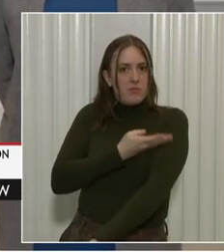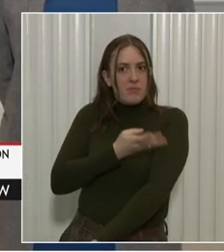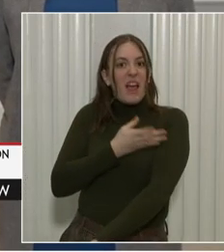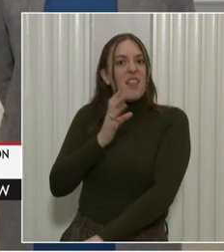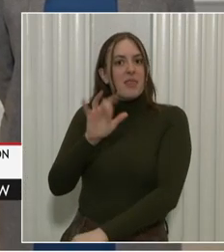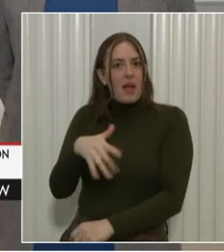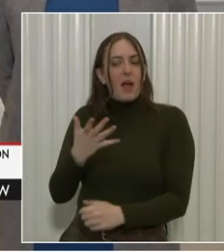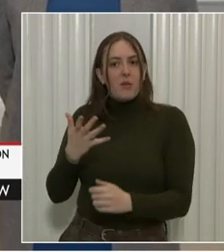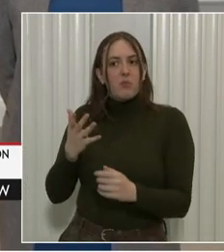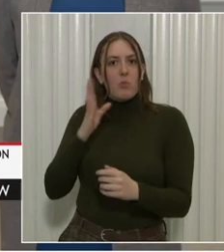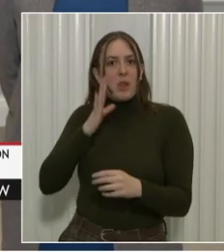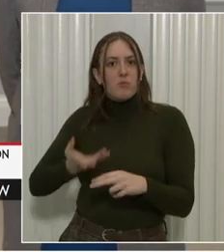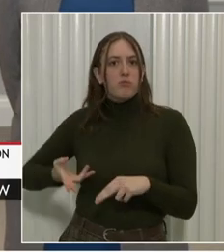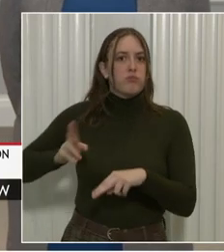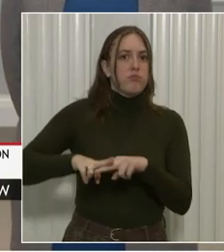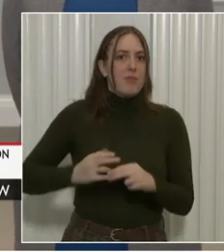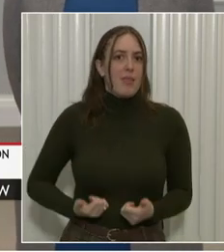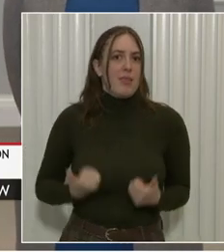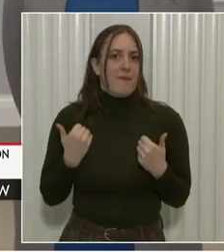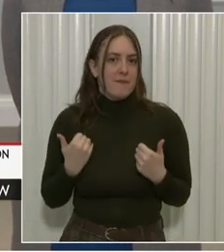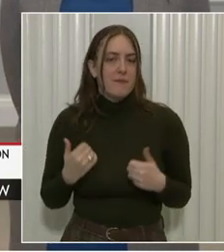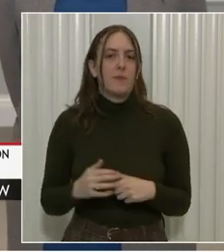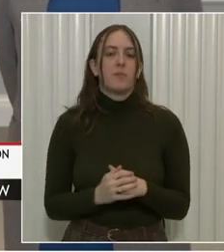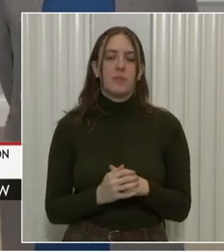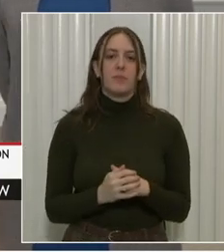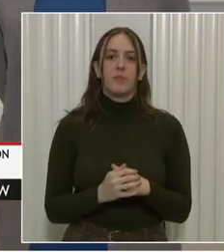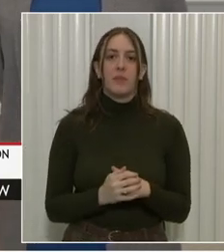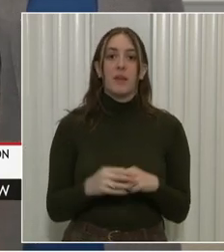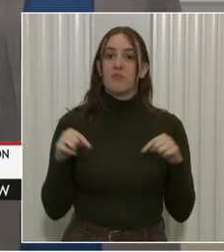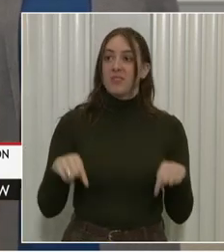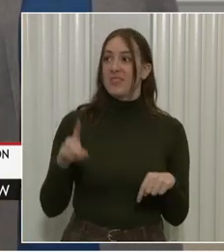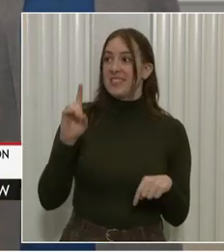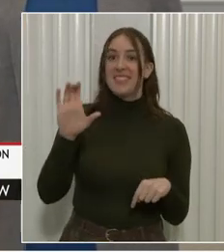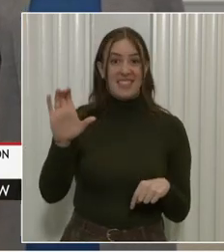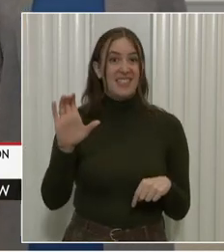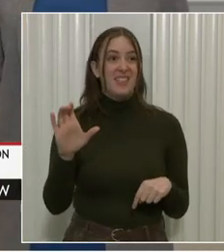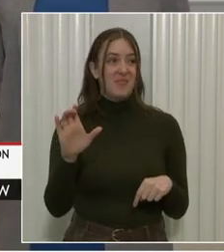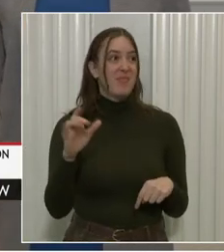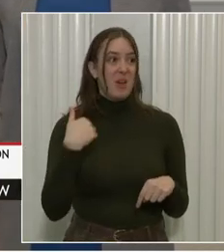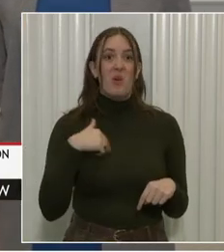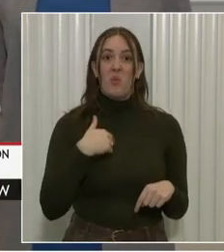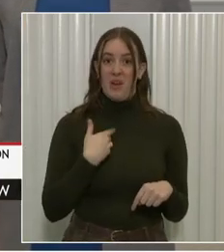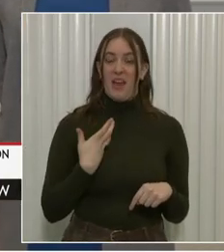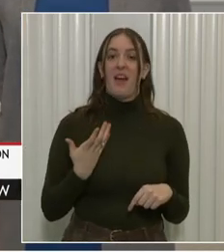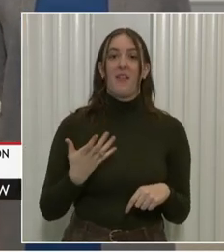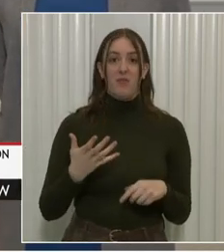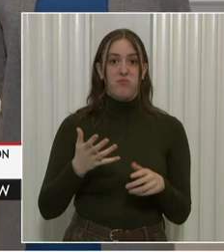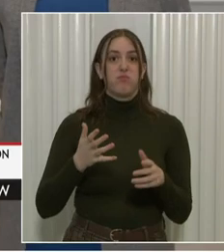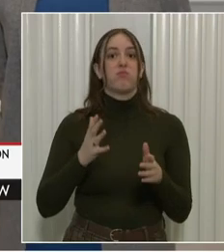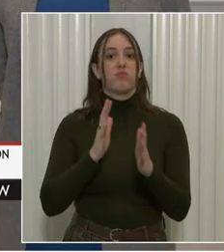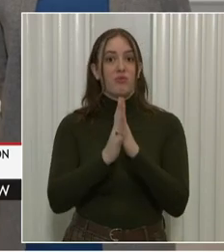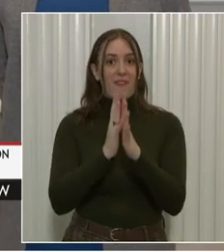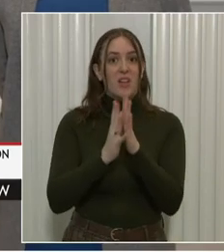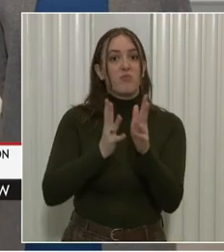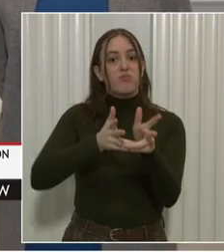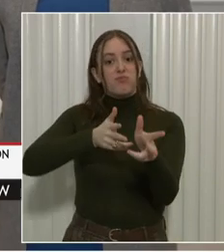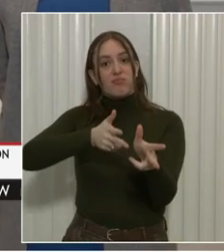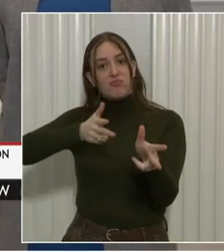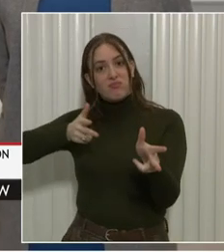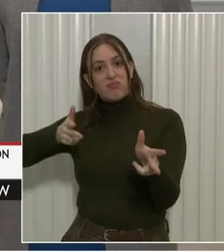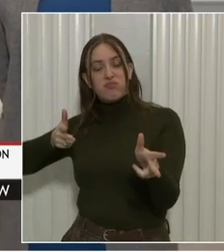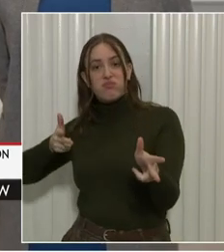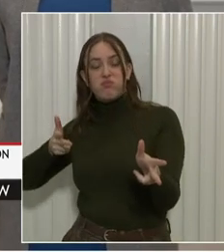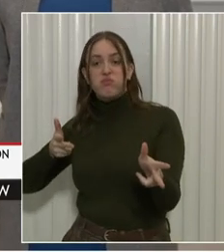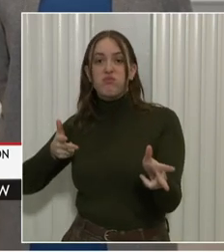survive. In a major city like Washington, D.C., where traffic determines transport time more than distance,